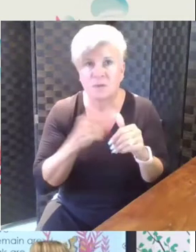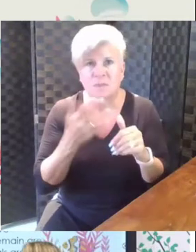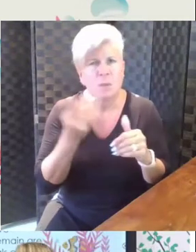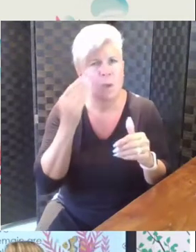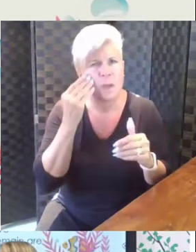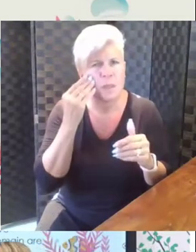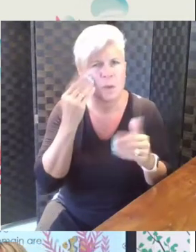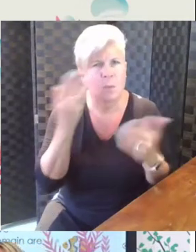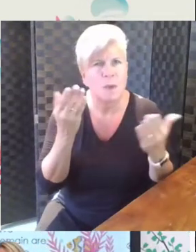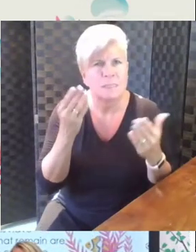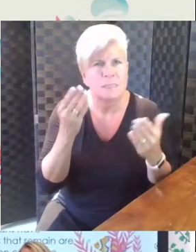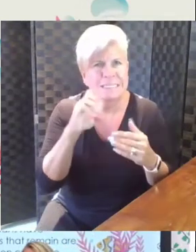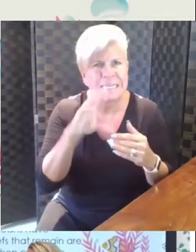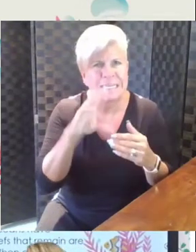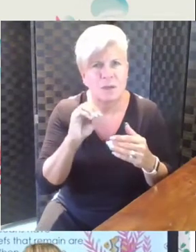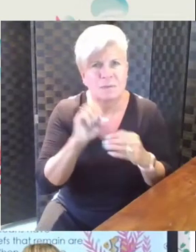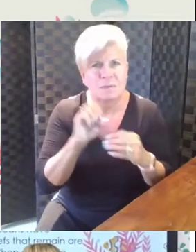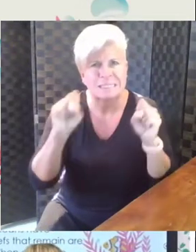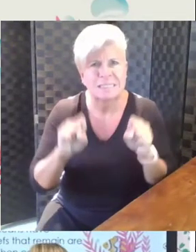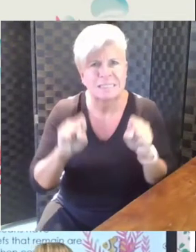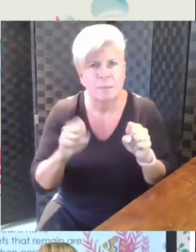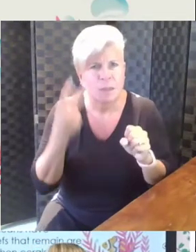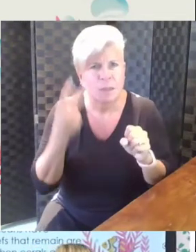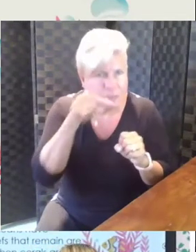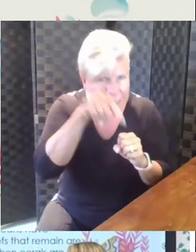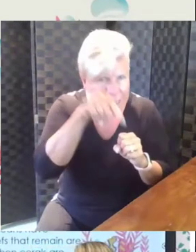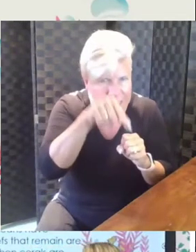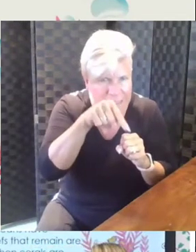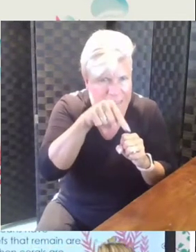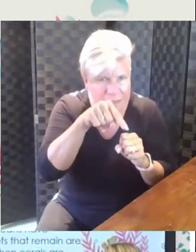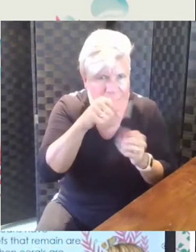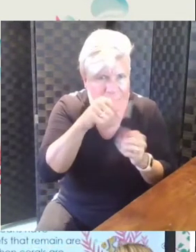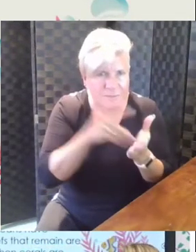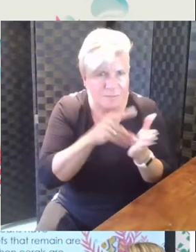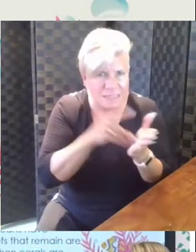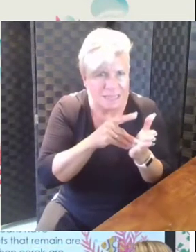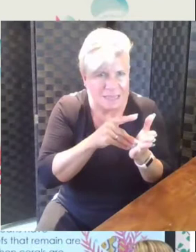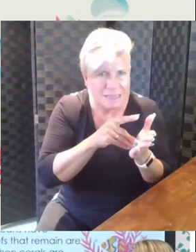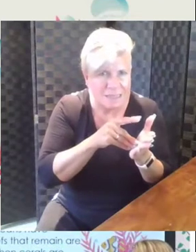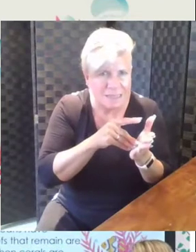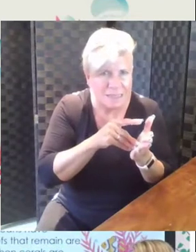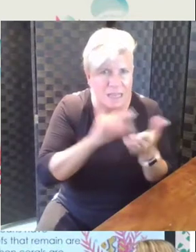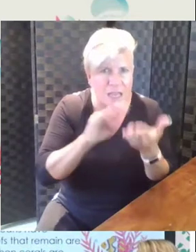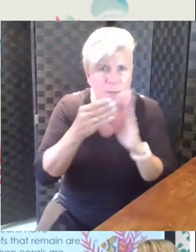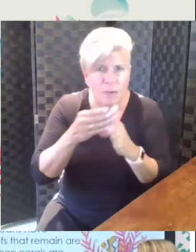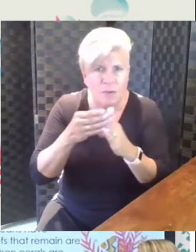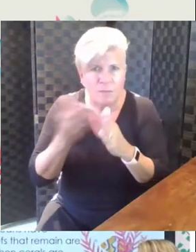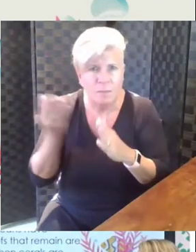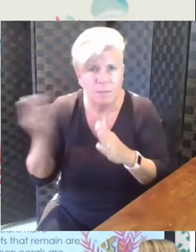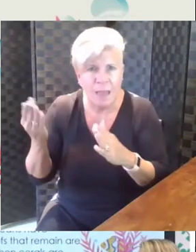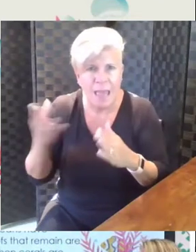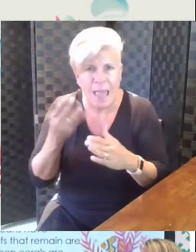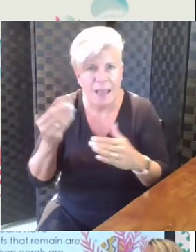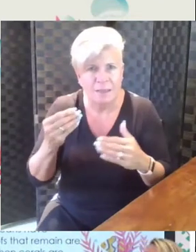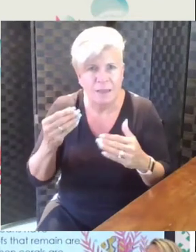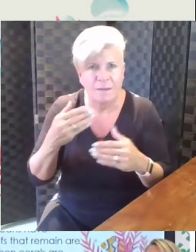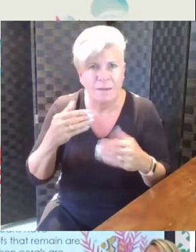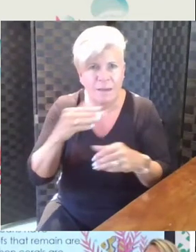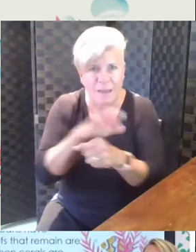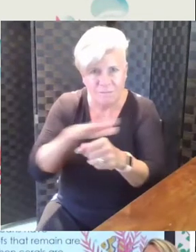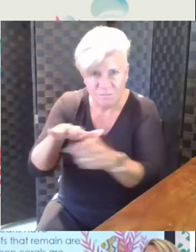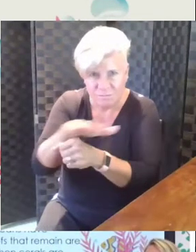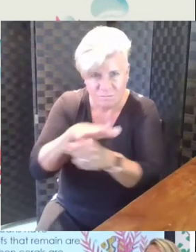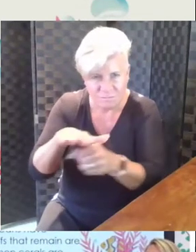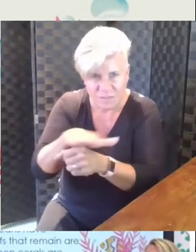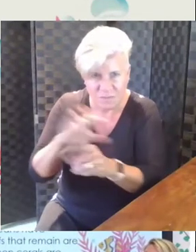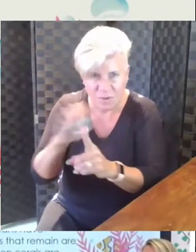want to know is, what is an ecosystem? So I'm going to look down here and find the definition. It's a community of organisms and their physical